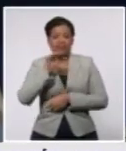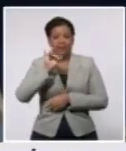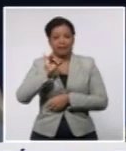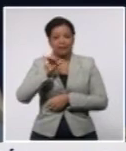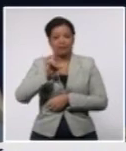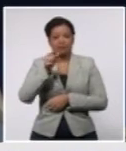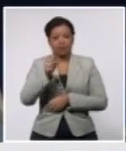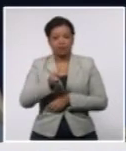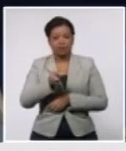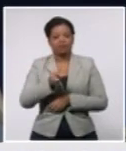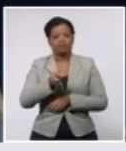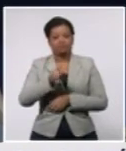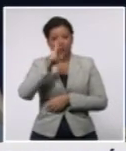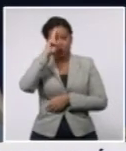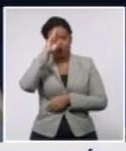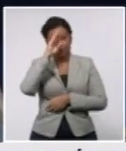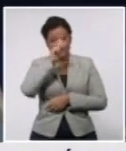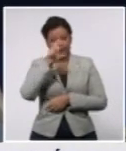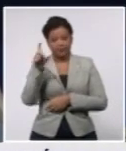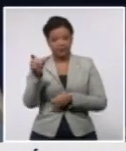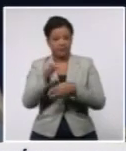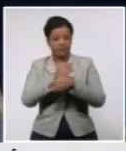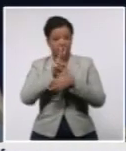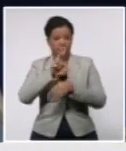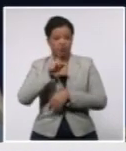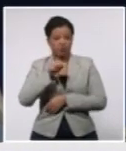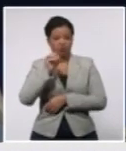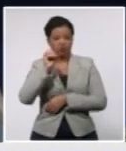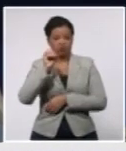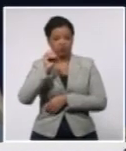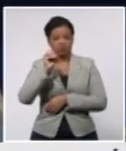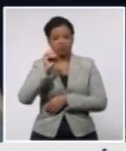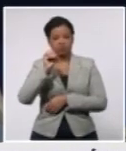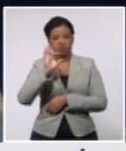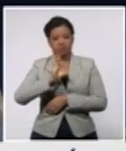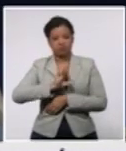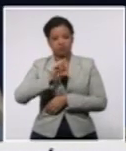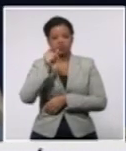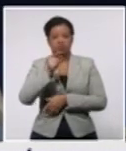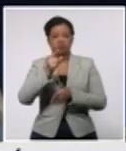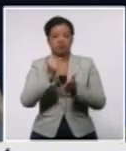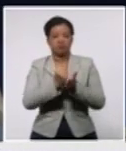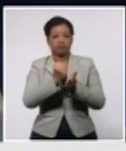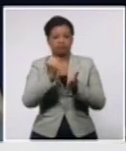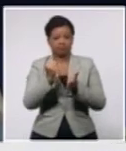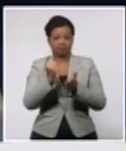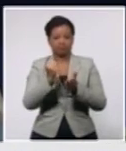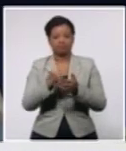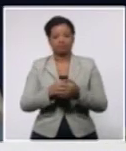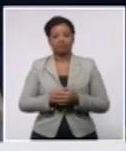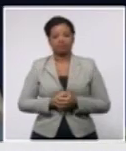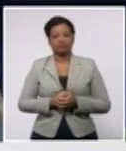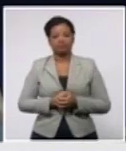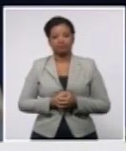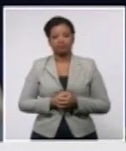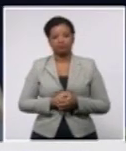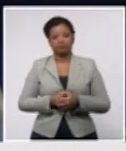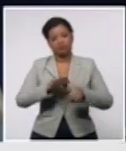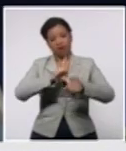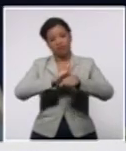las Lajas municipality. The positive case with known source of infection is met nationally